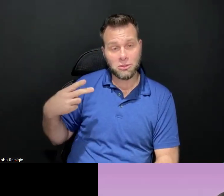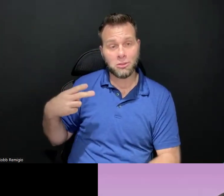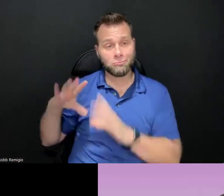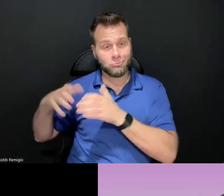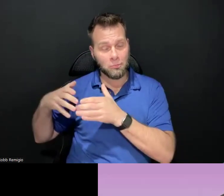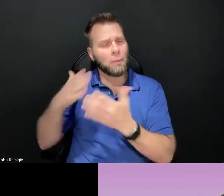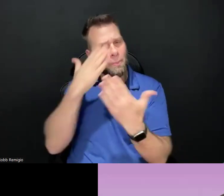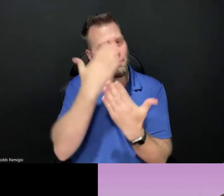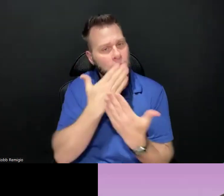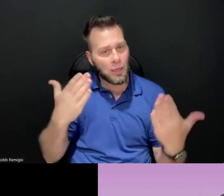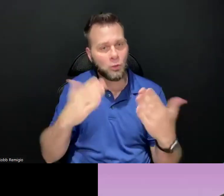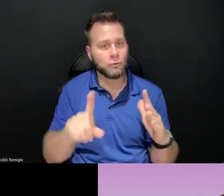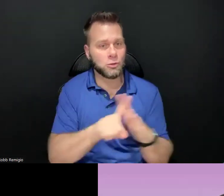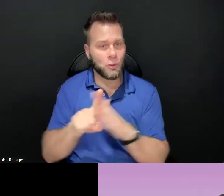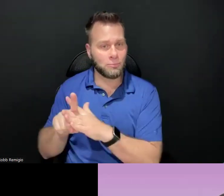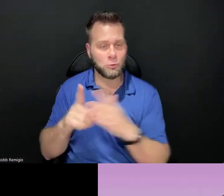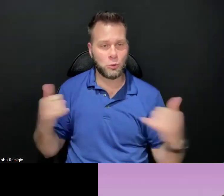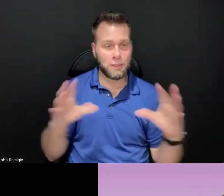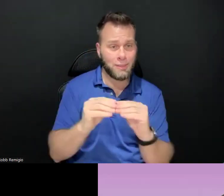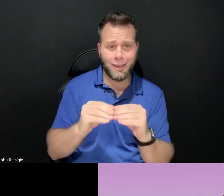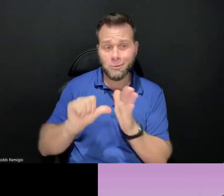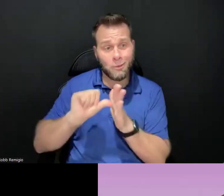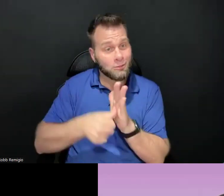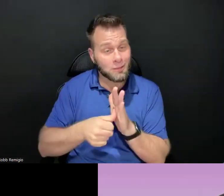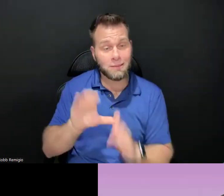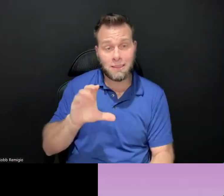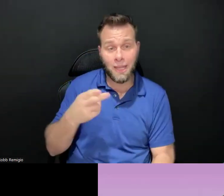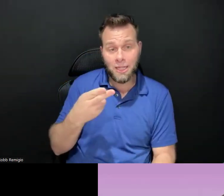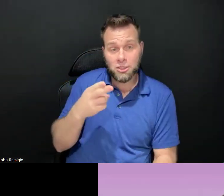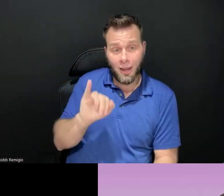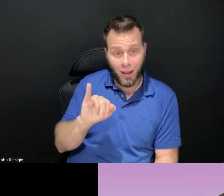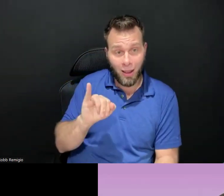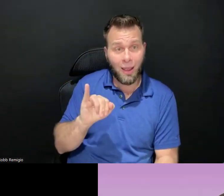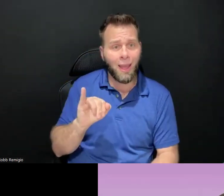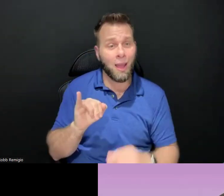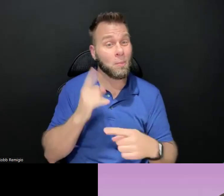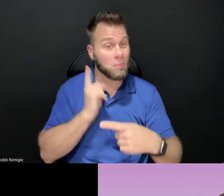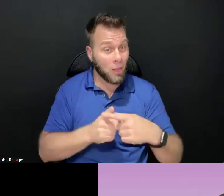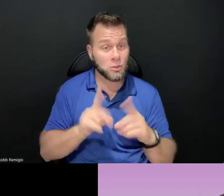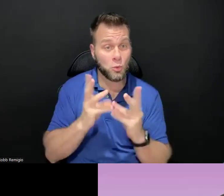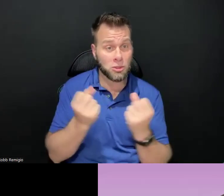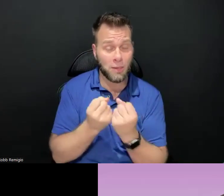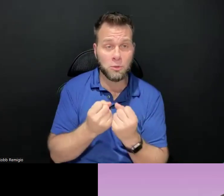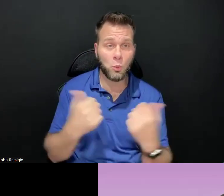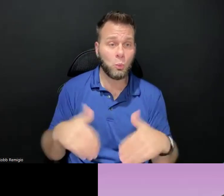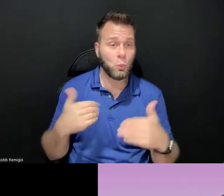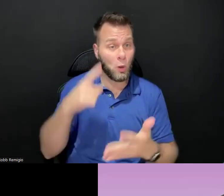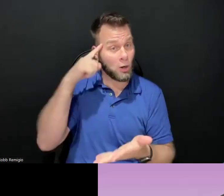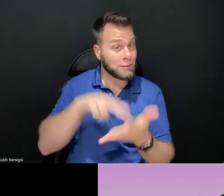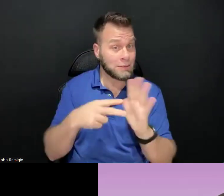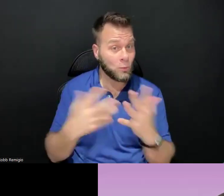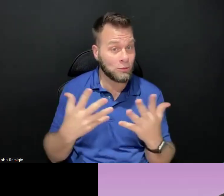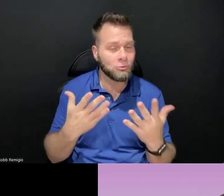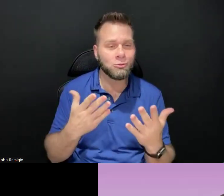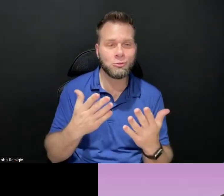and reiterate what everyone else said, that CHEI as a whole and these workshops in specifically are intended to serve you